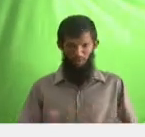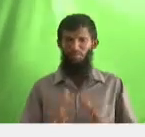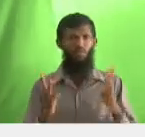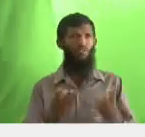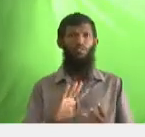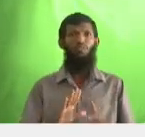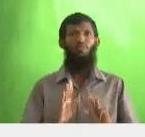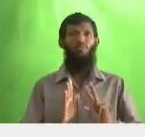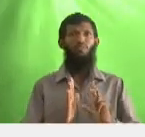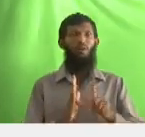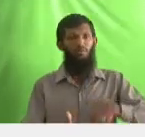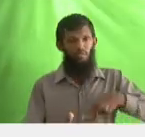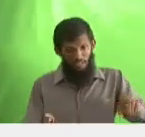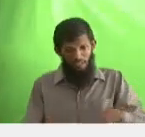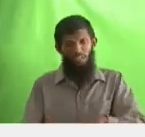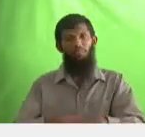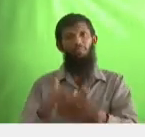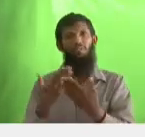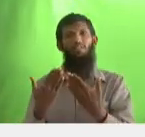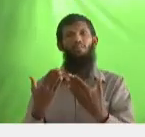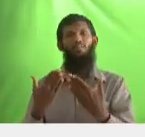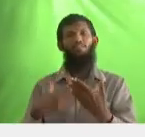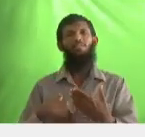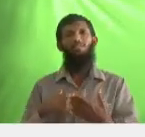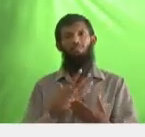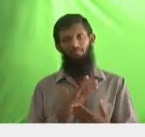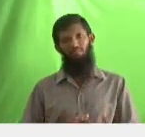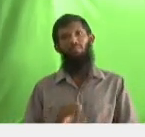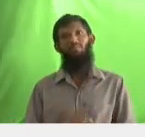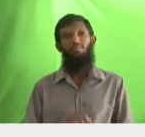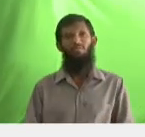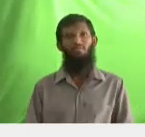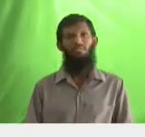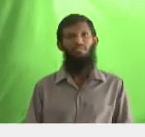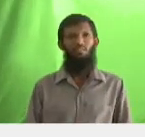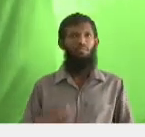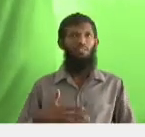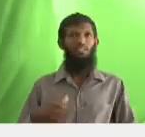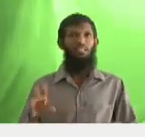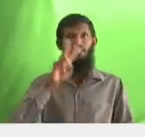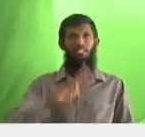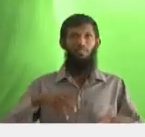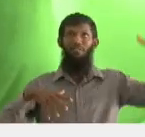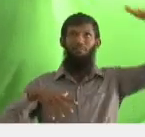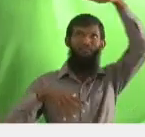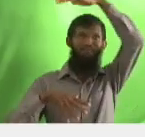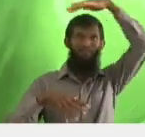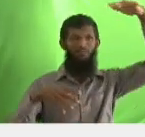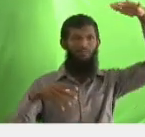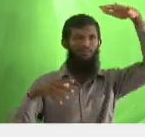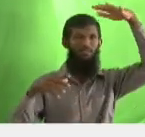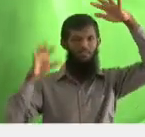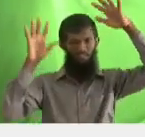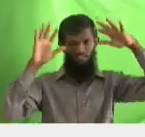becomes a dark cloud that is looming over the head. May Allah subhanahu wa ta'ala protect every one of us.